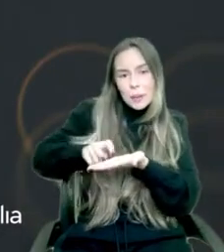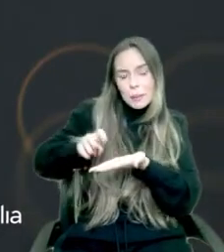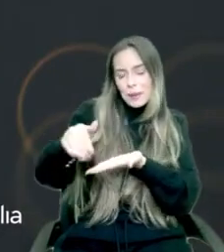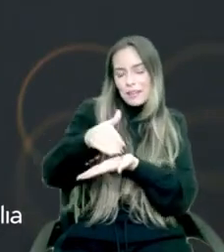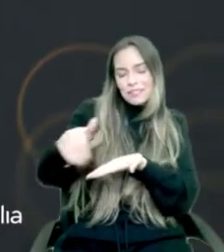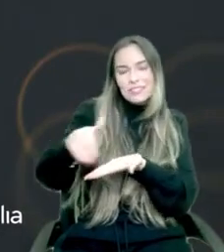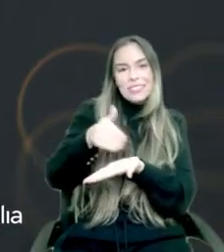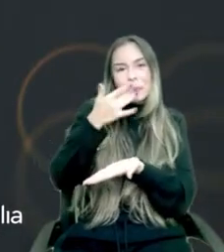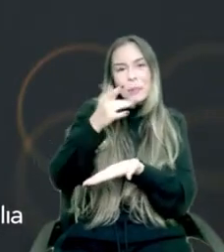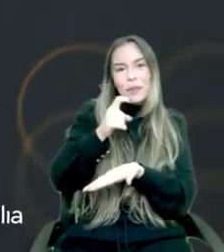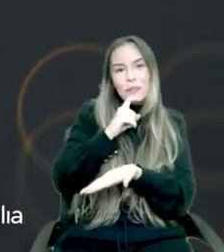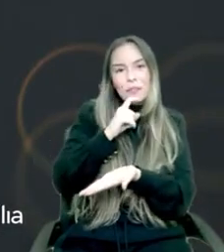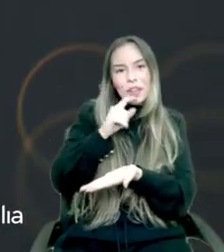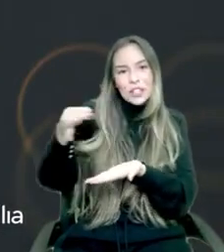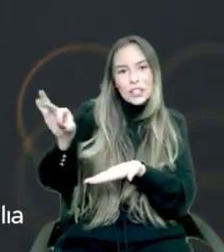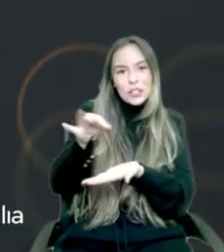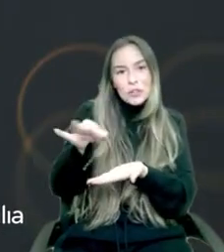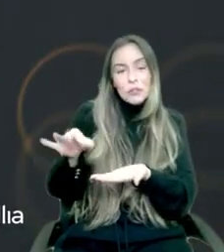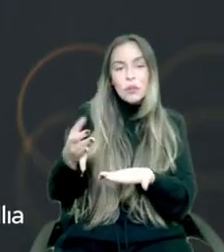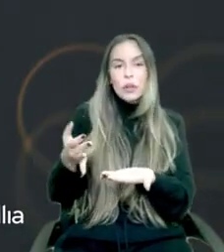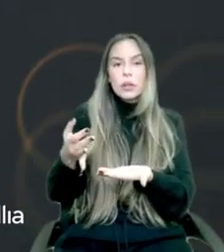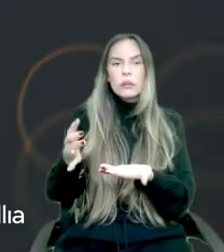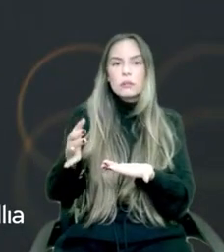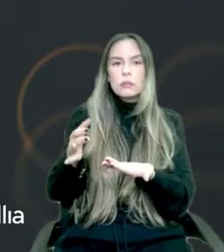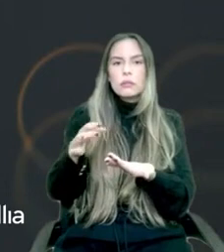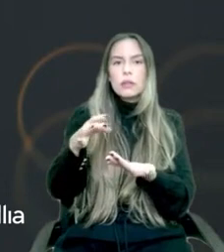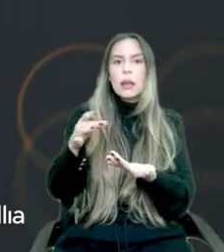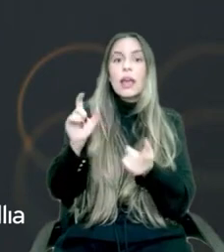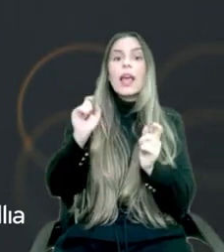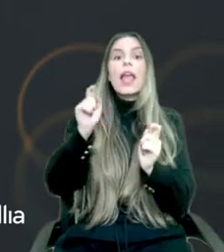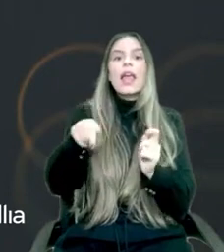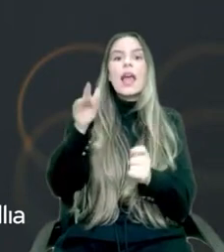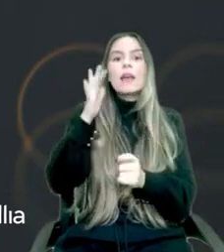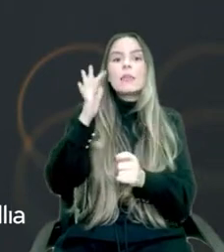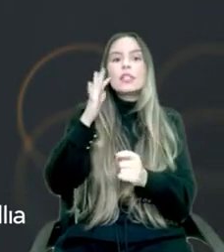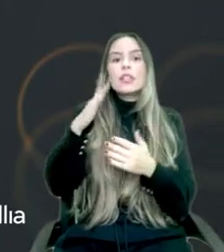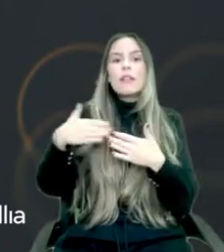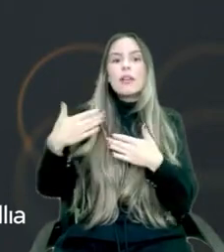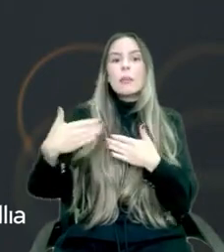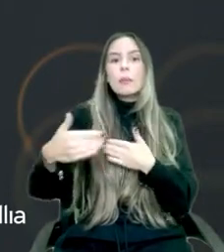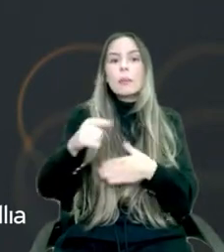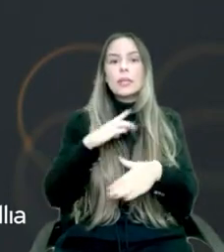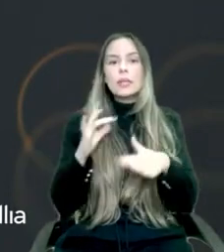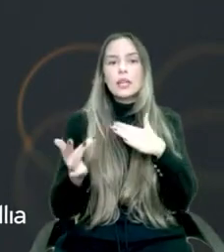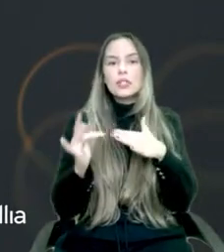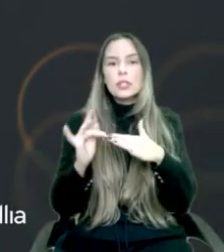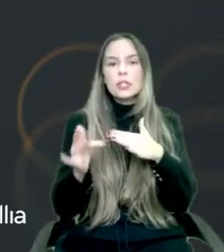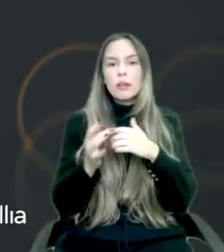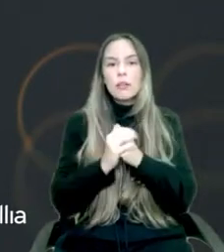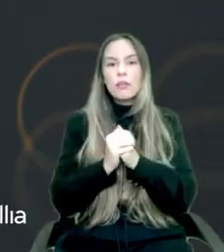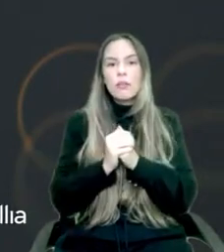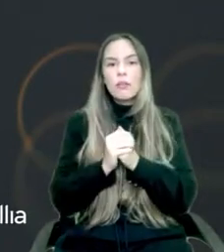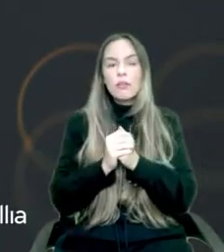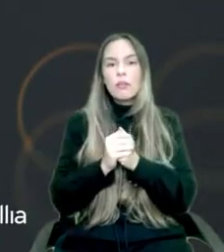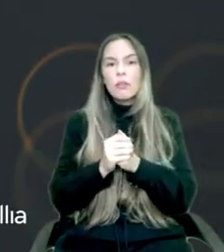Who would have thought that we were going to have social media and